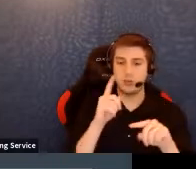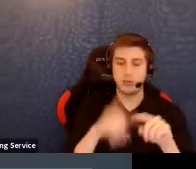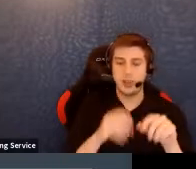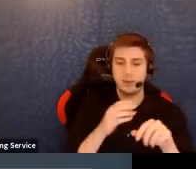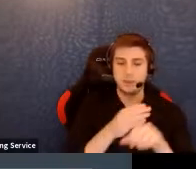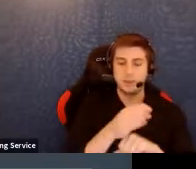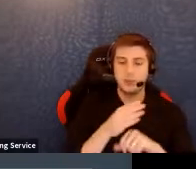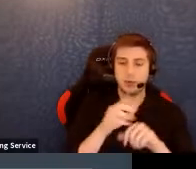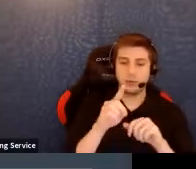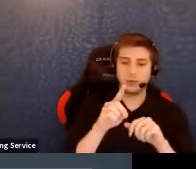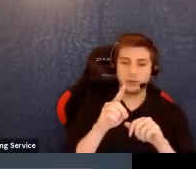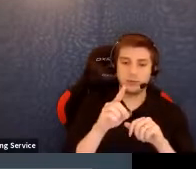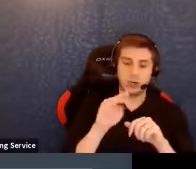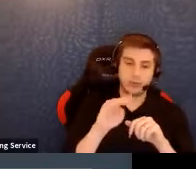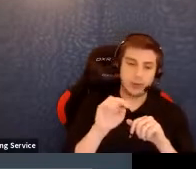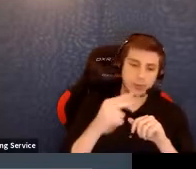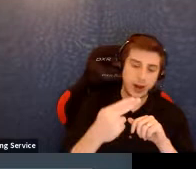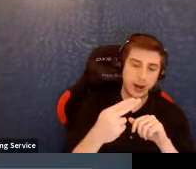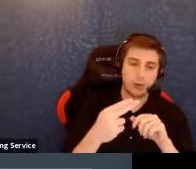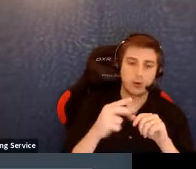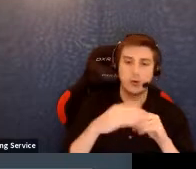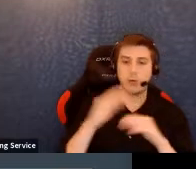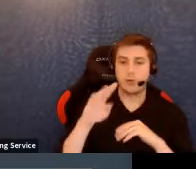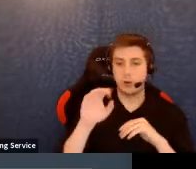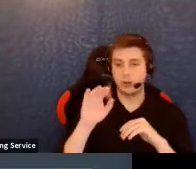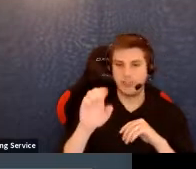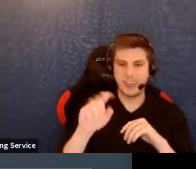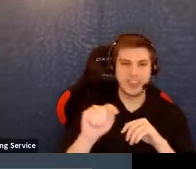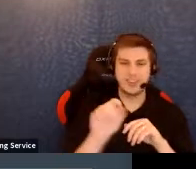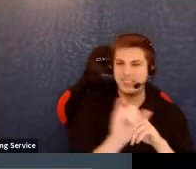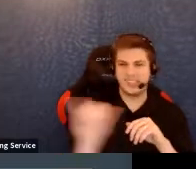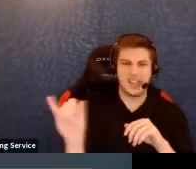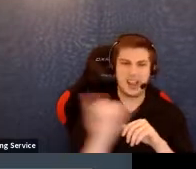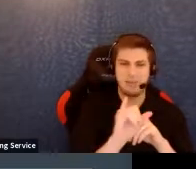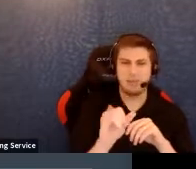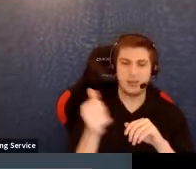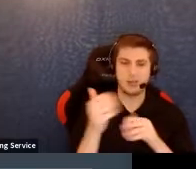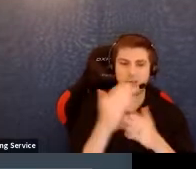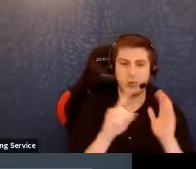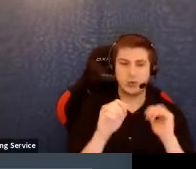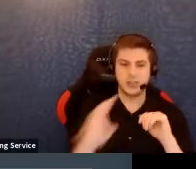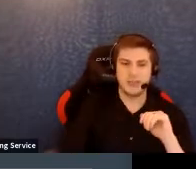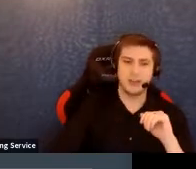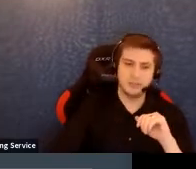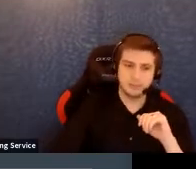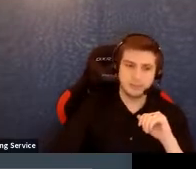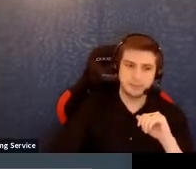hour, and all that other fun stuff associated with Part 107.